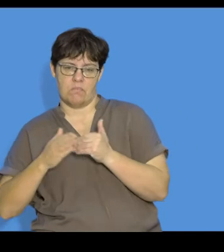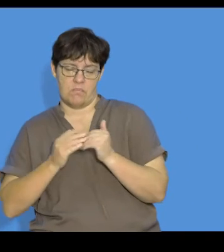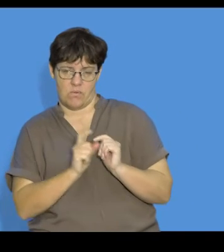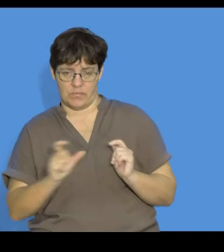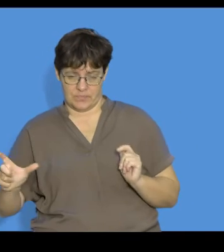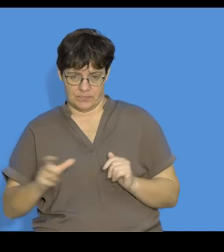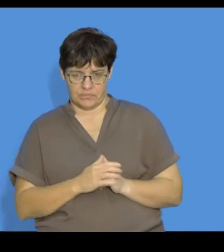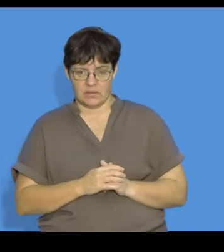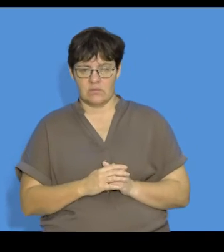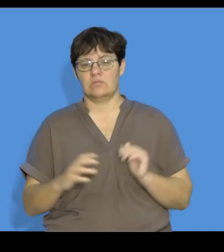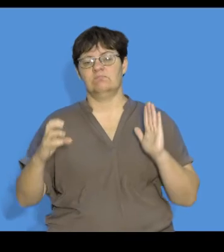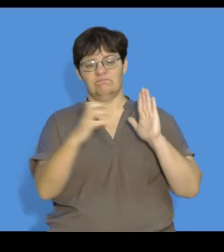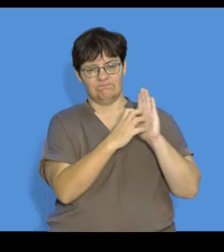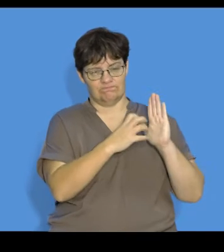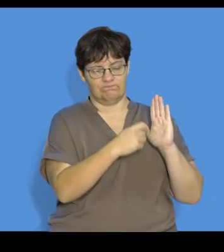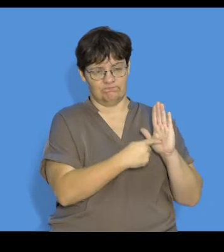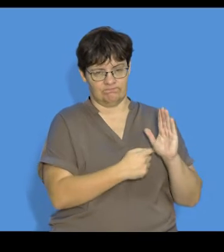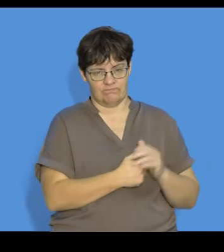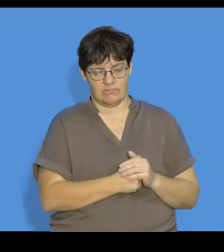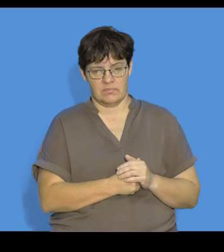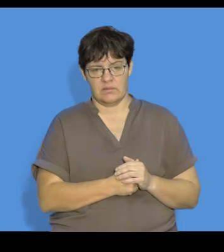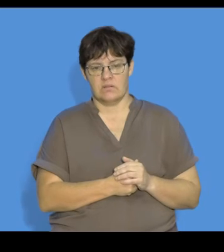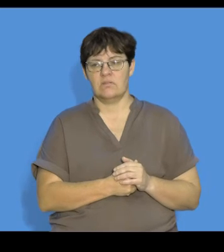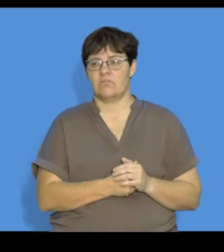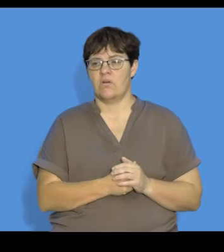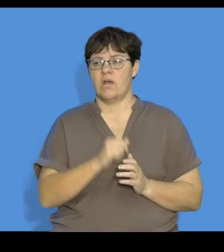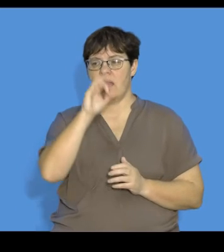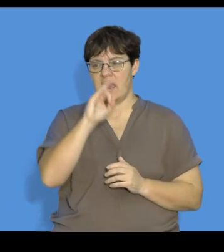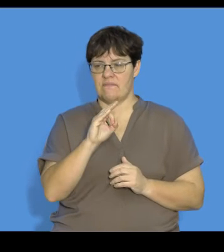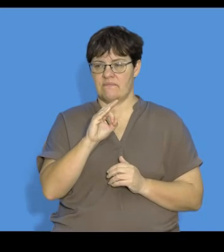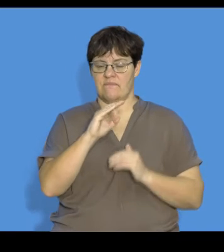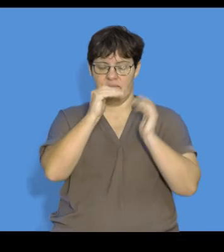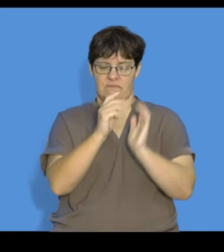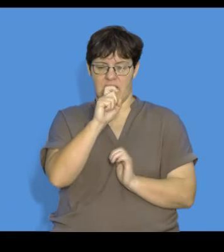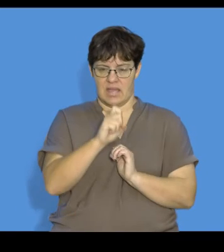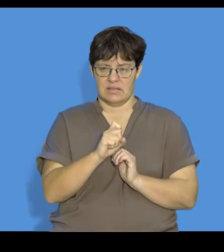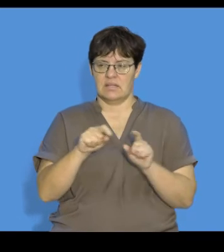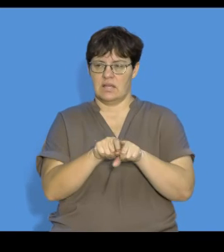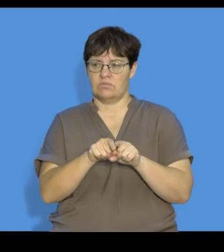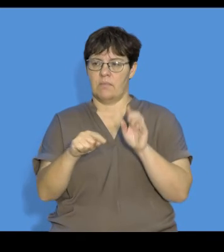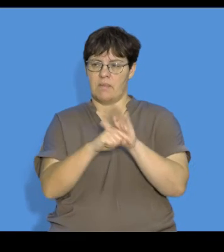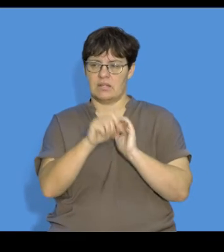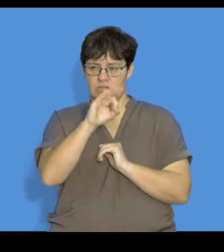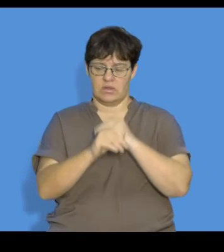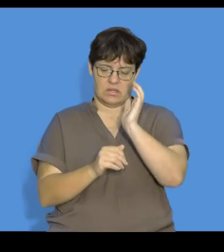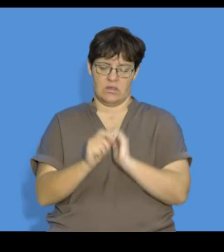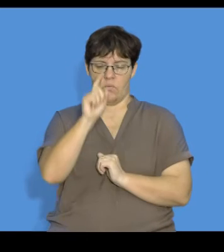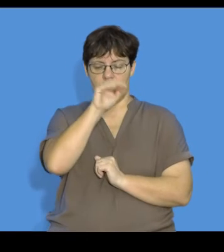Now, I want us to sketch the graph of f of x is equals to minus 3 into 1 over